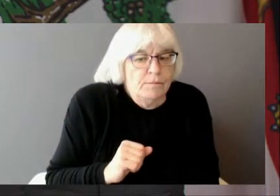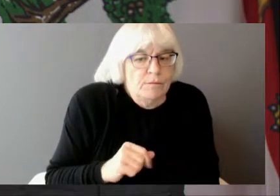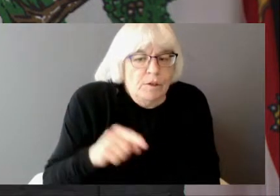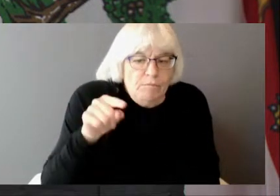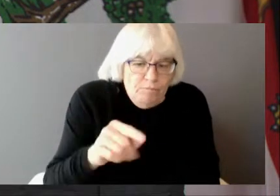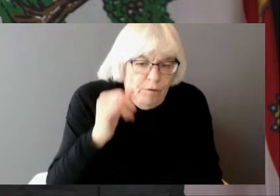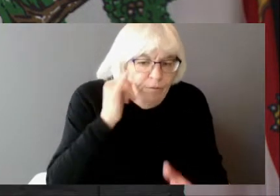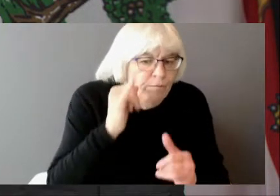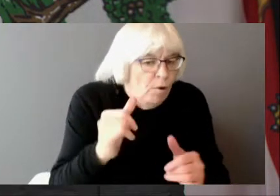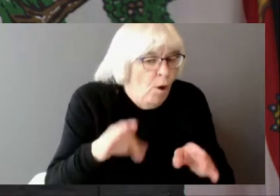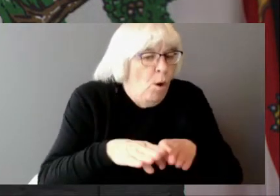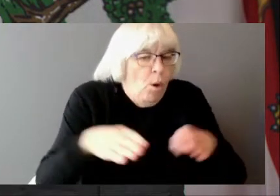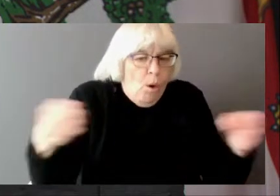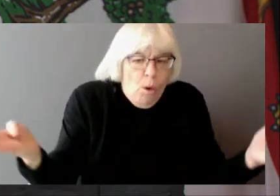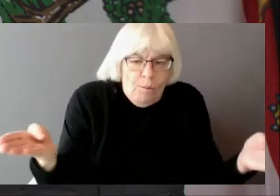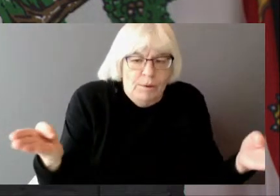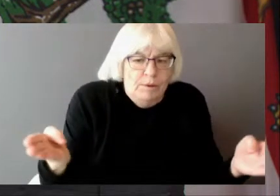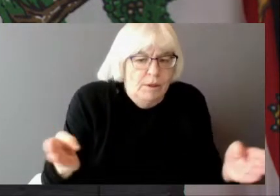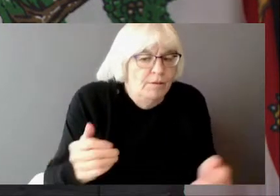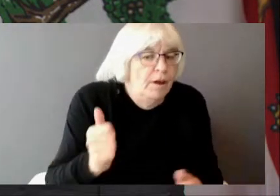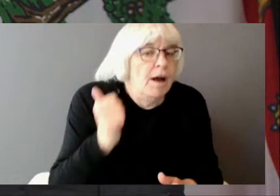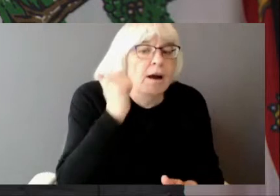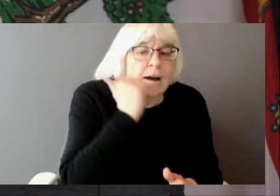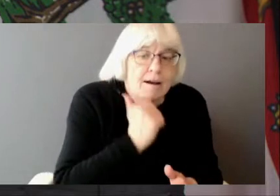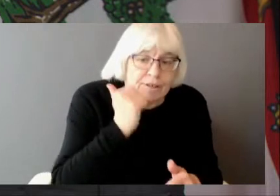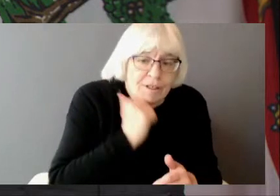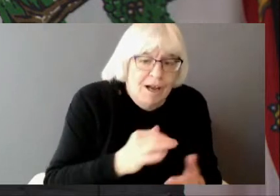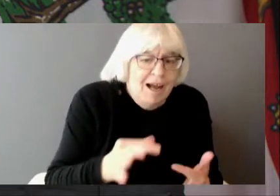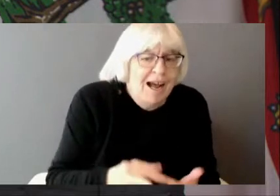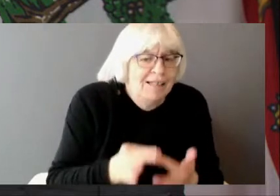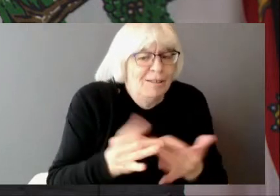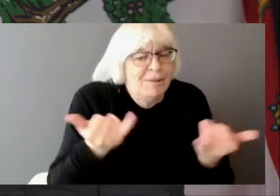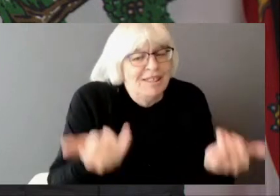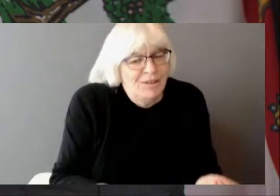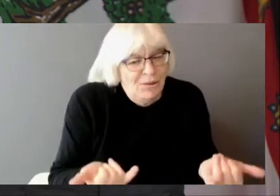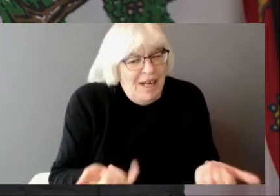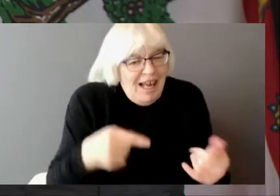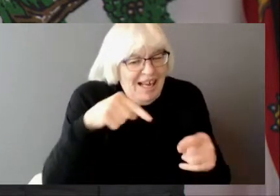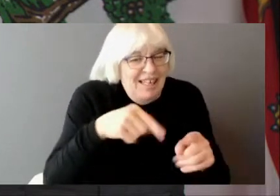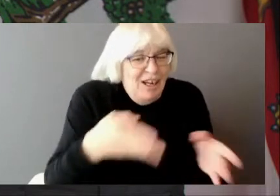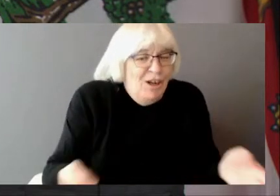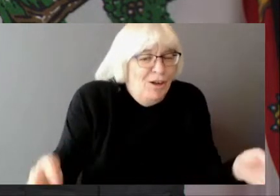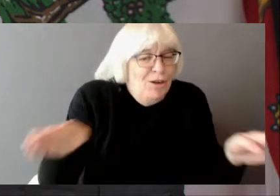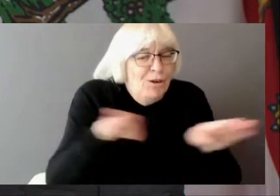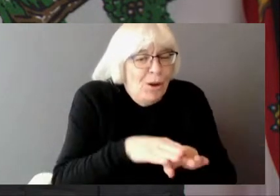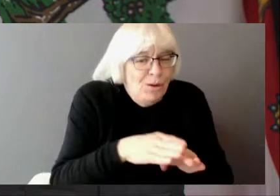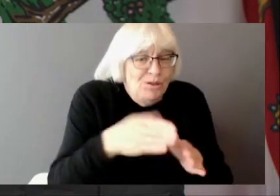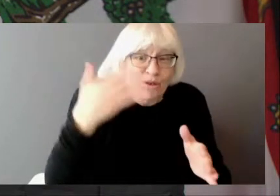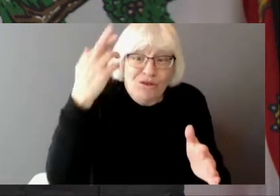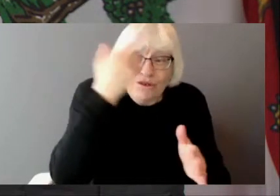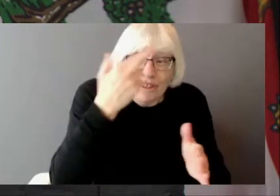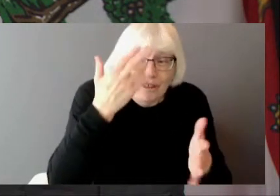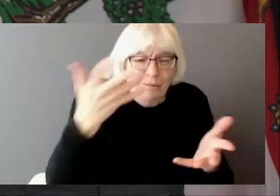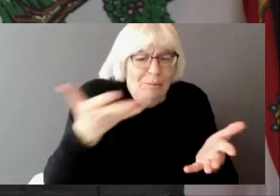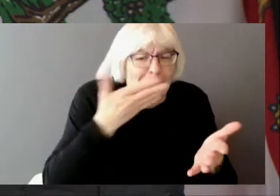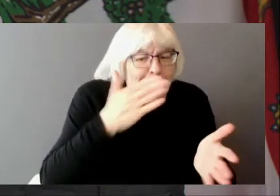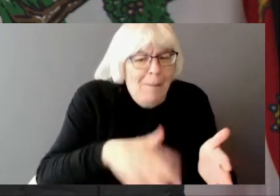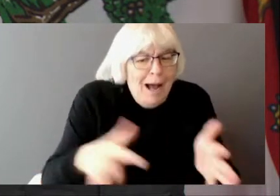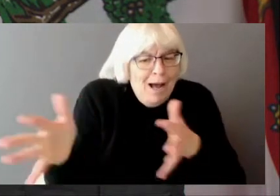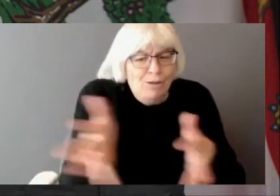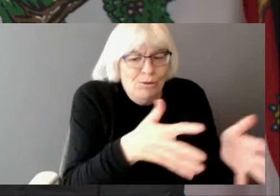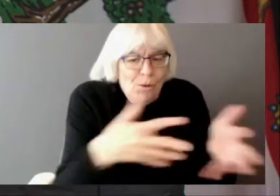our phone line is closed, though, because of the weather and the facility. Over the weekend, the call volume